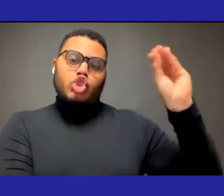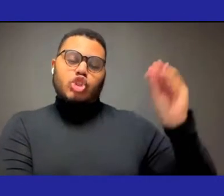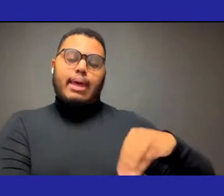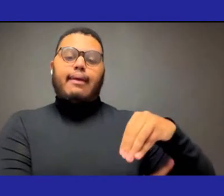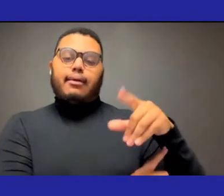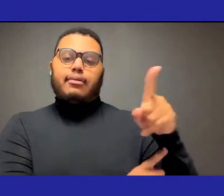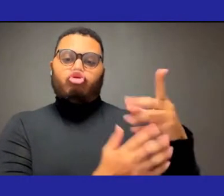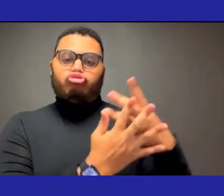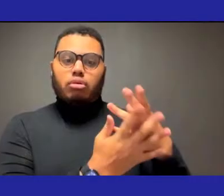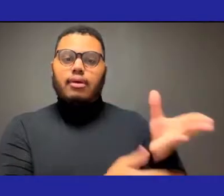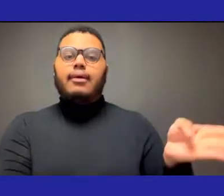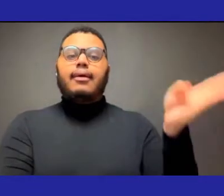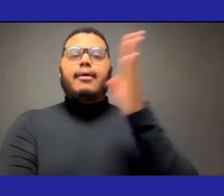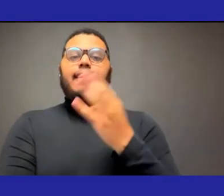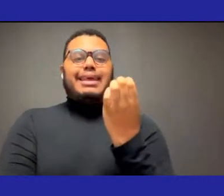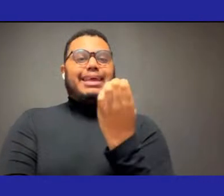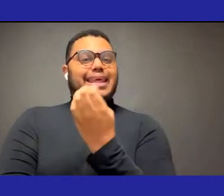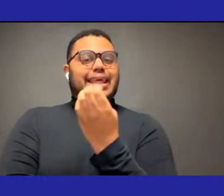being East New York,